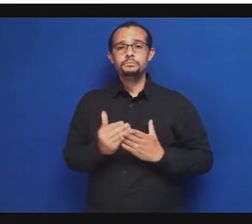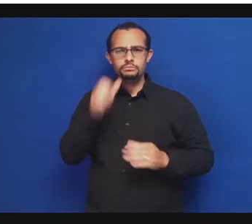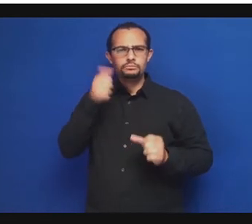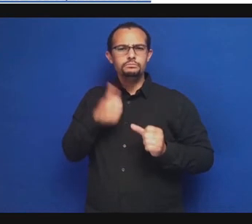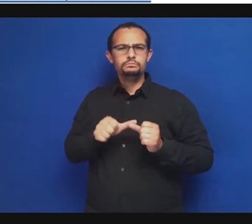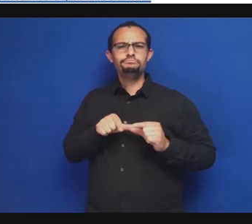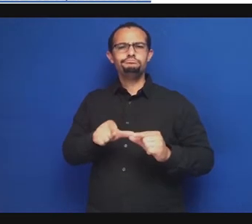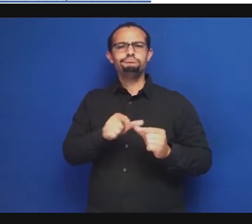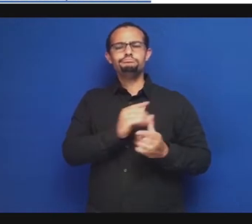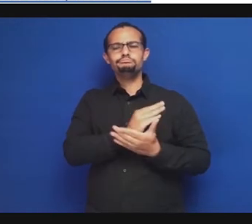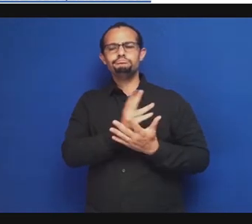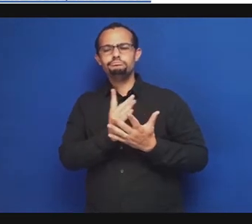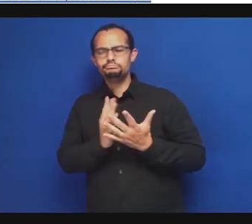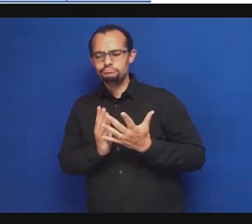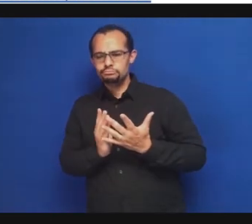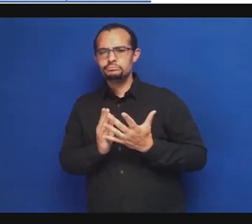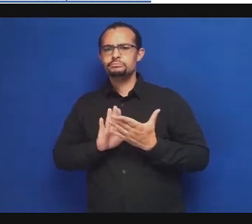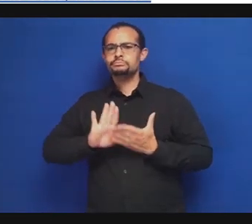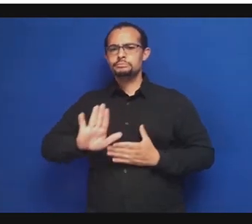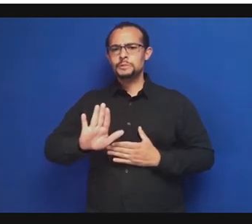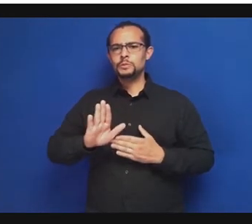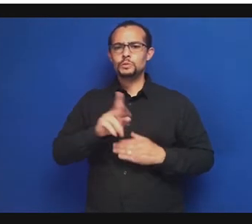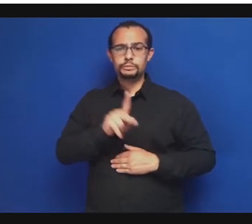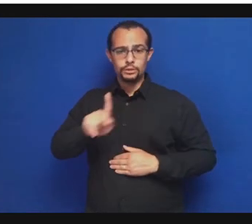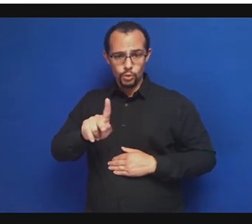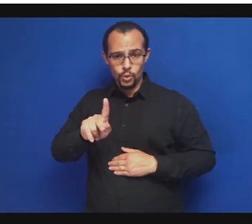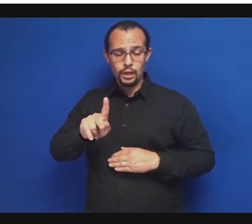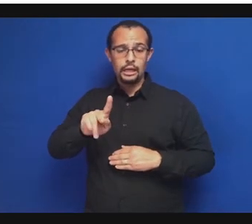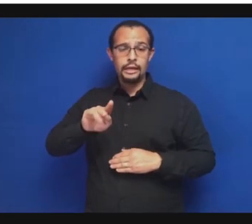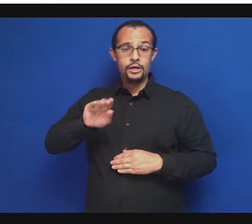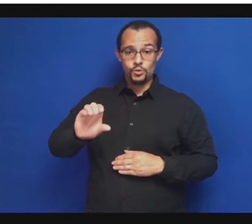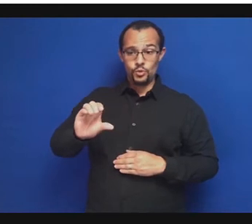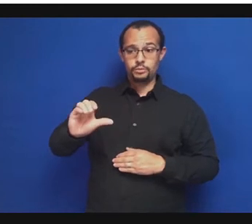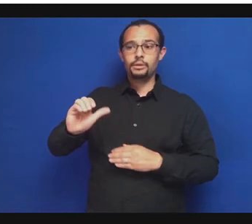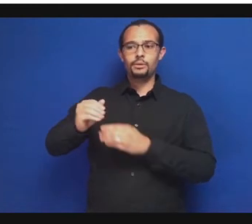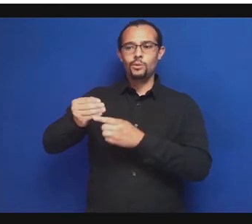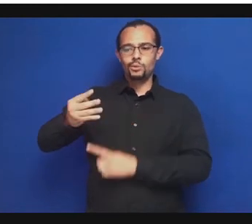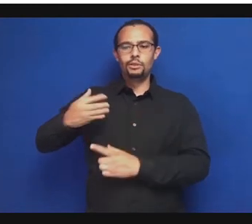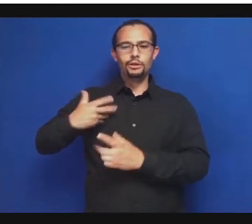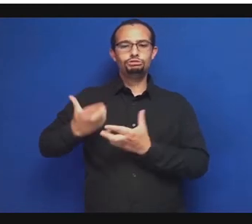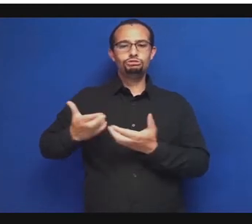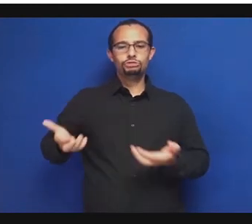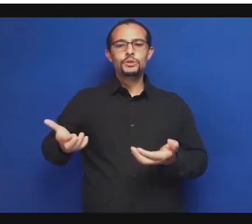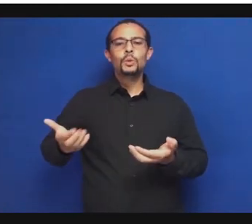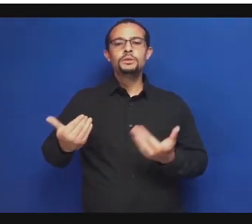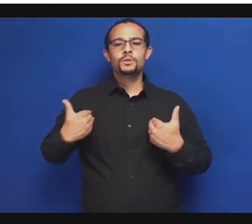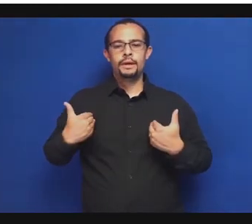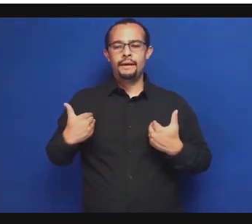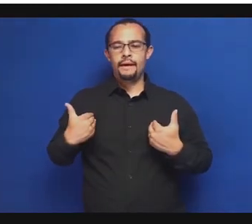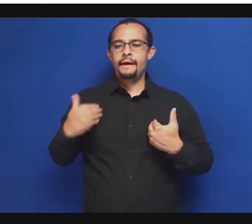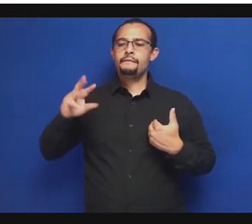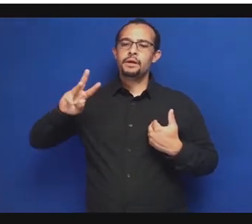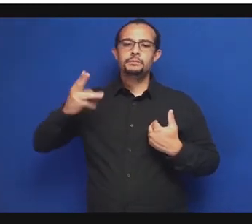here for WHO, those Mythbusters, autism focused intervention resources